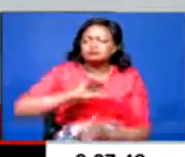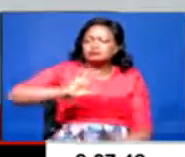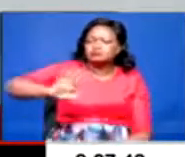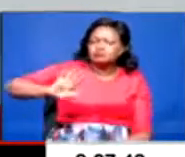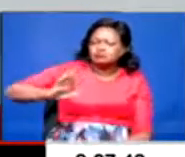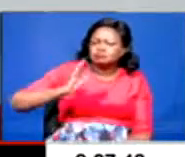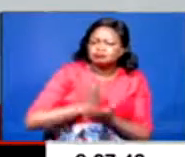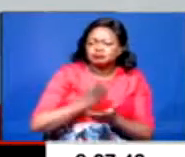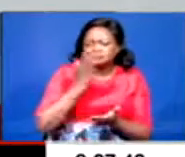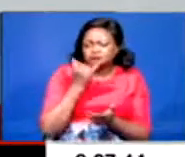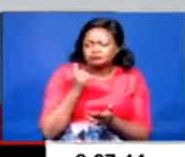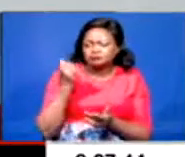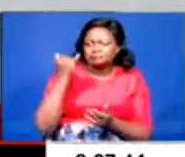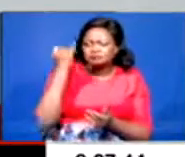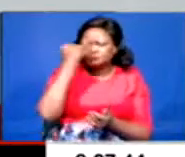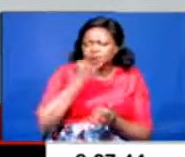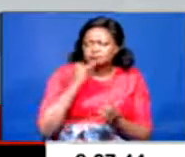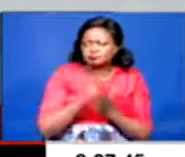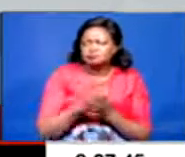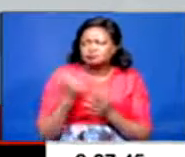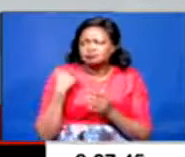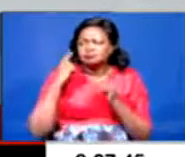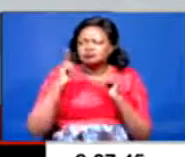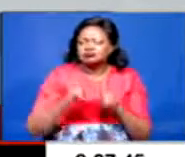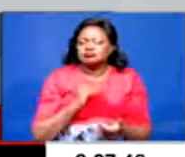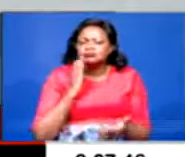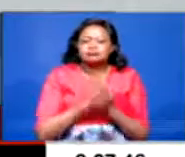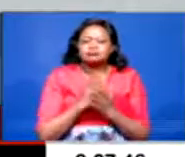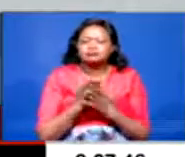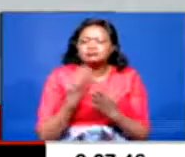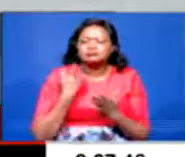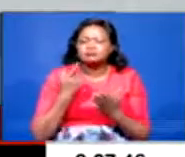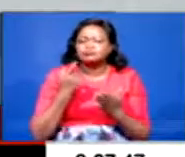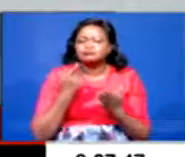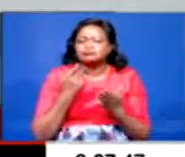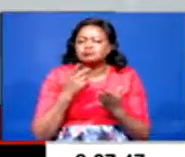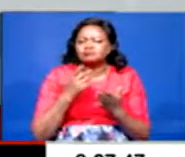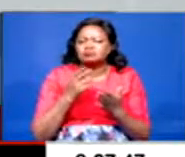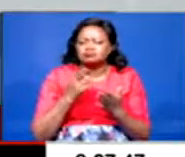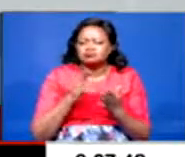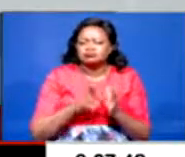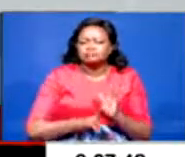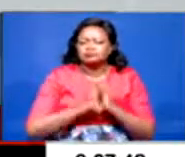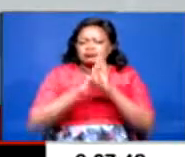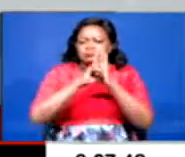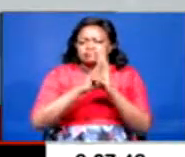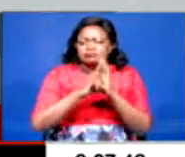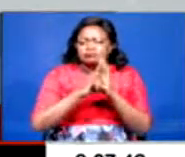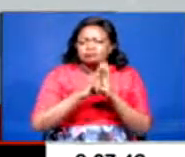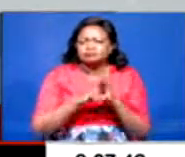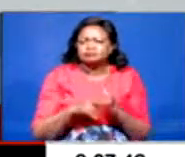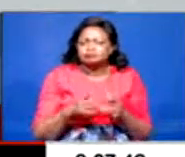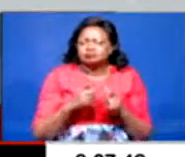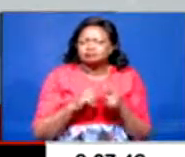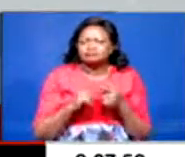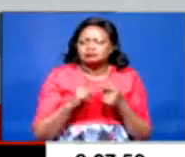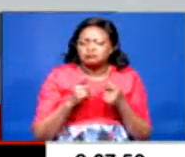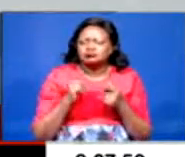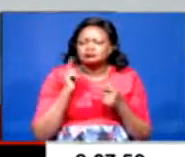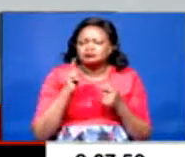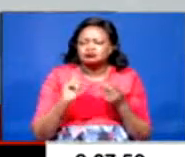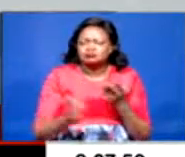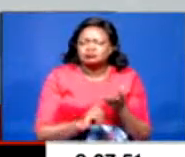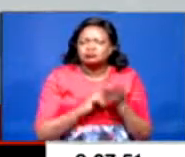the image and the numericals have to be verified before it's uploaded on the portal. So what you're able to tally is what you're getting from the